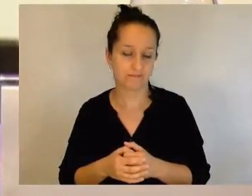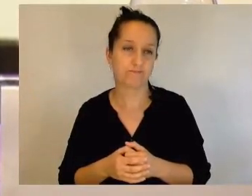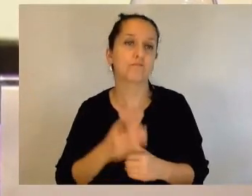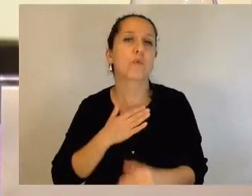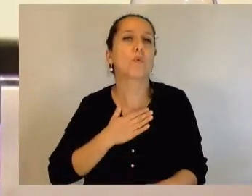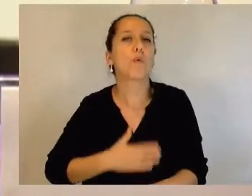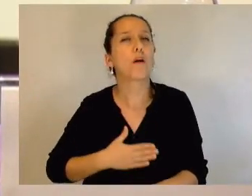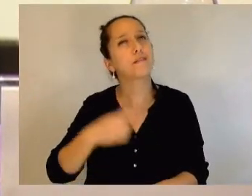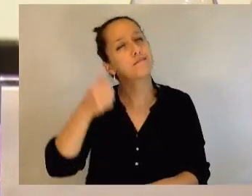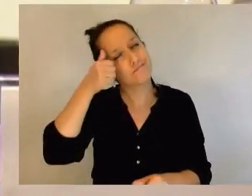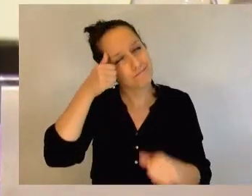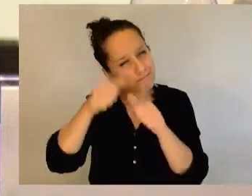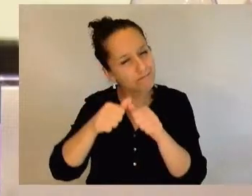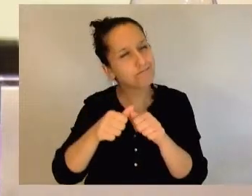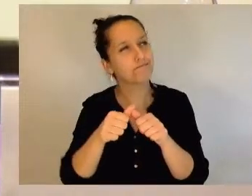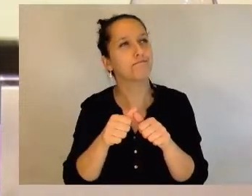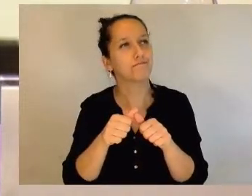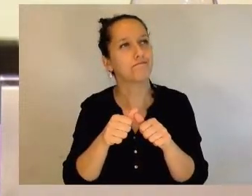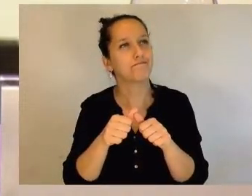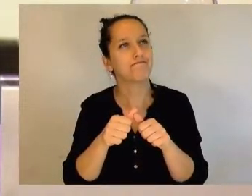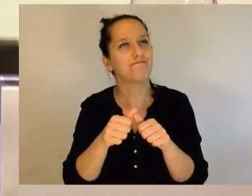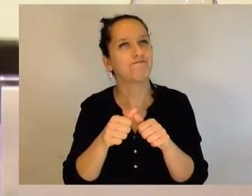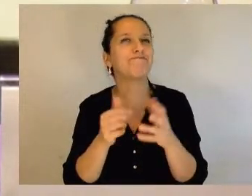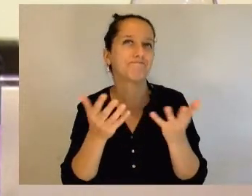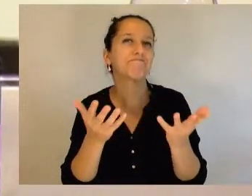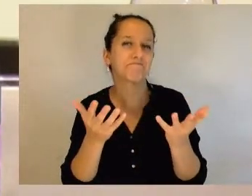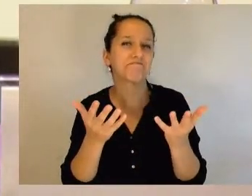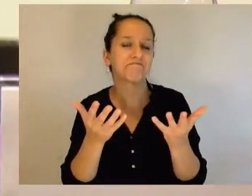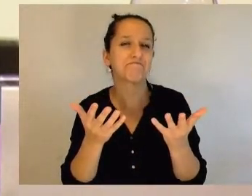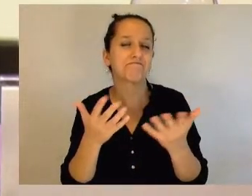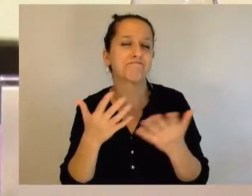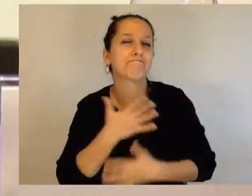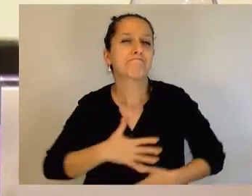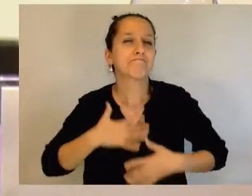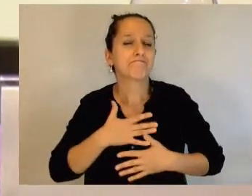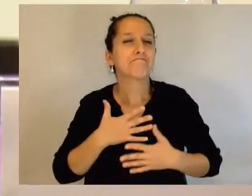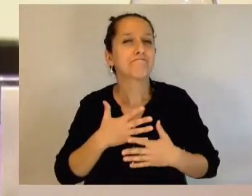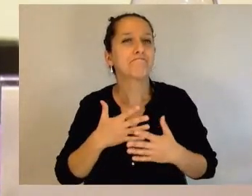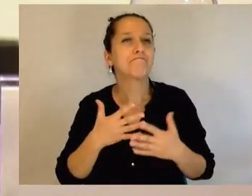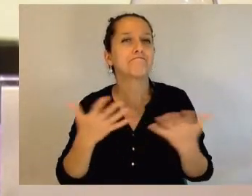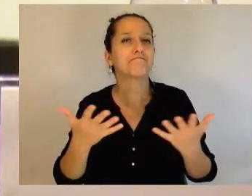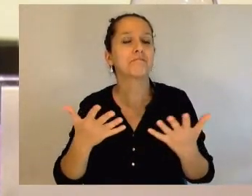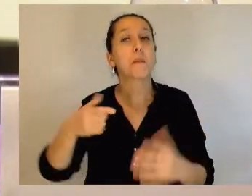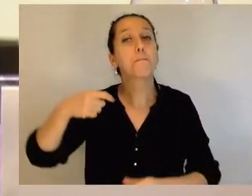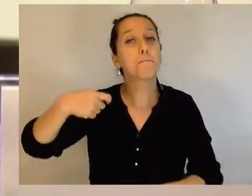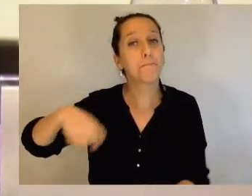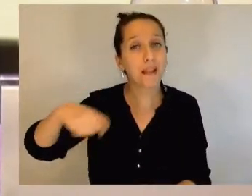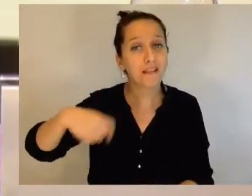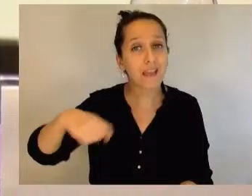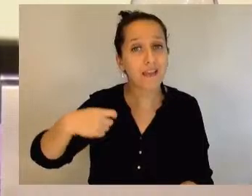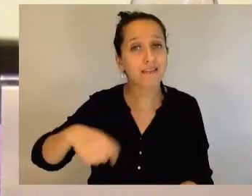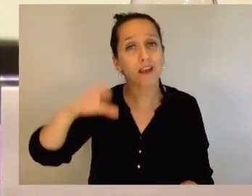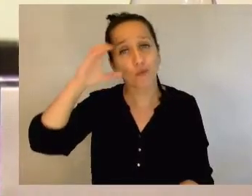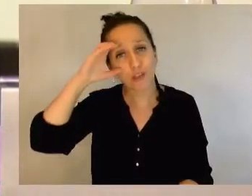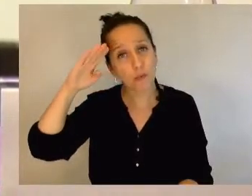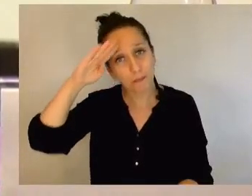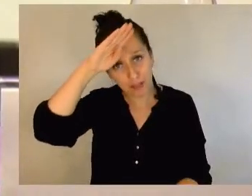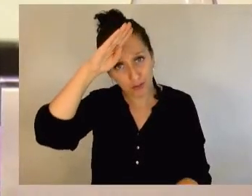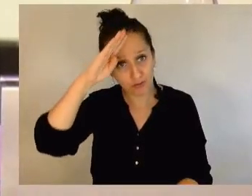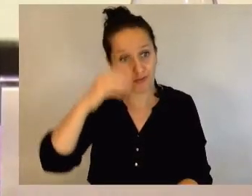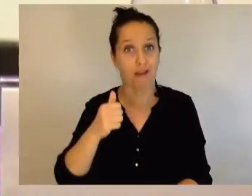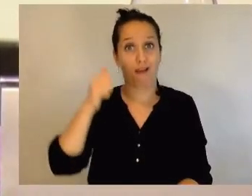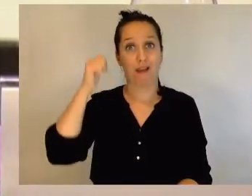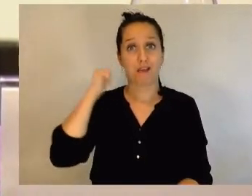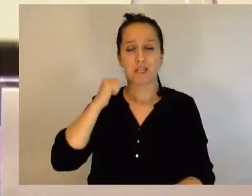to mention the fantastic fantastic gesture by the President